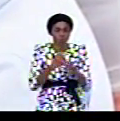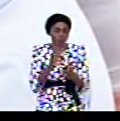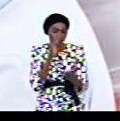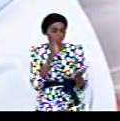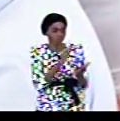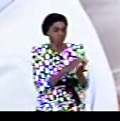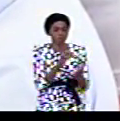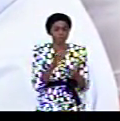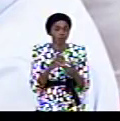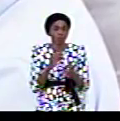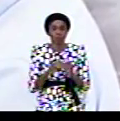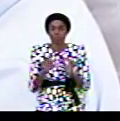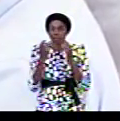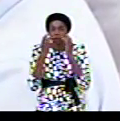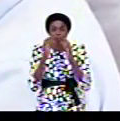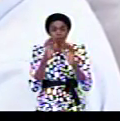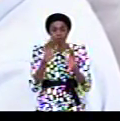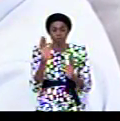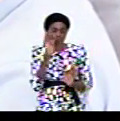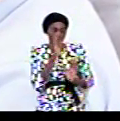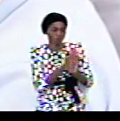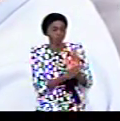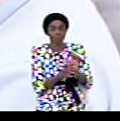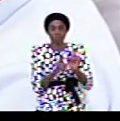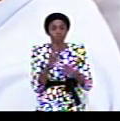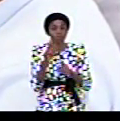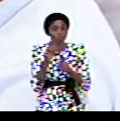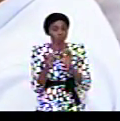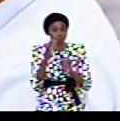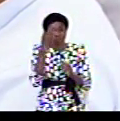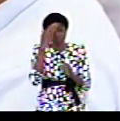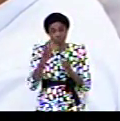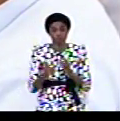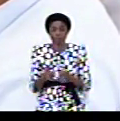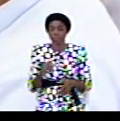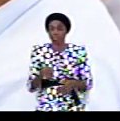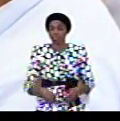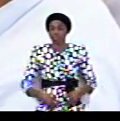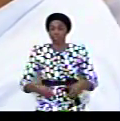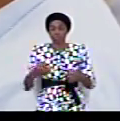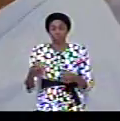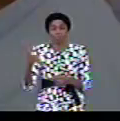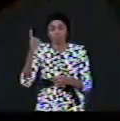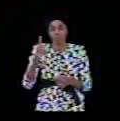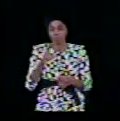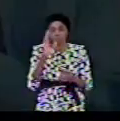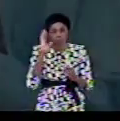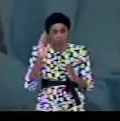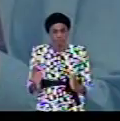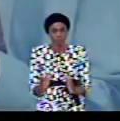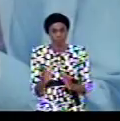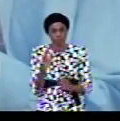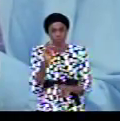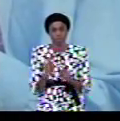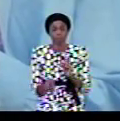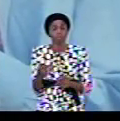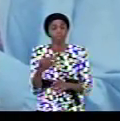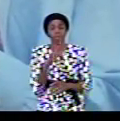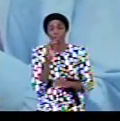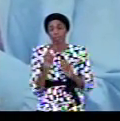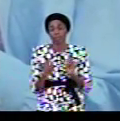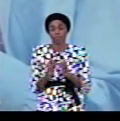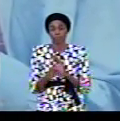they criticize you. If you knew the terror of the Lord, you'll persuade men. There are people that think